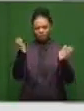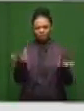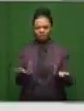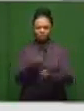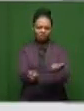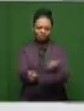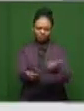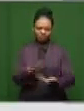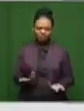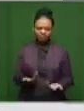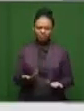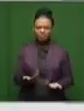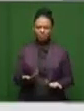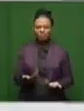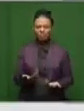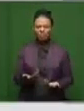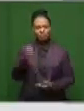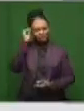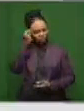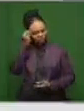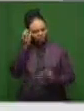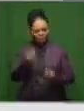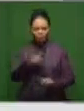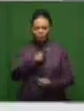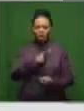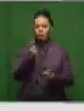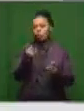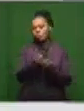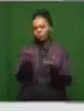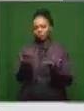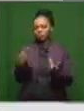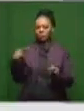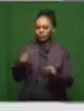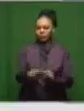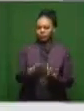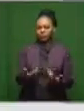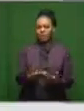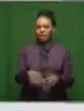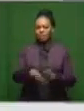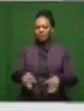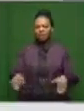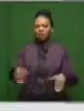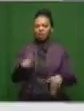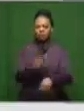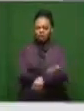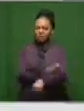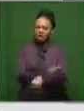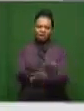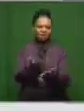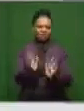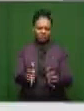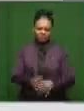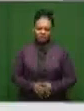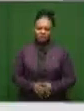infants. We were very willing to immunize our children. Influenza vaccine we're not so good at because it's adults,